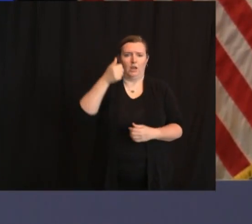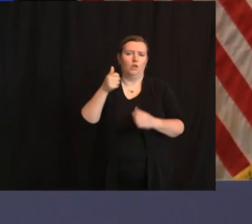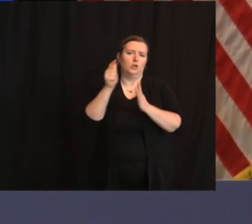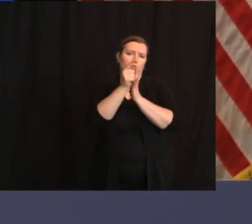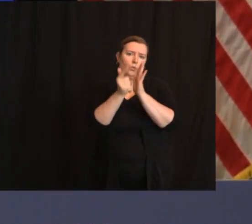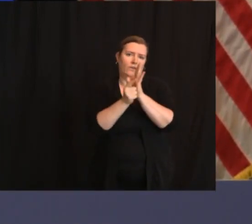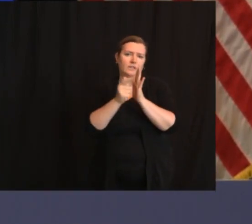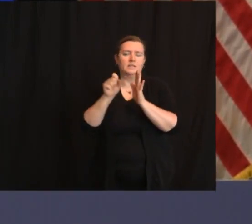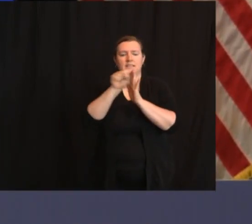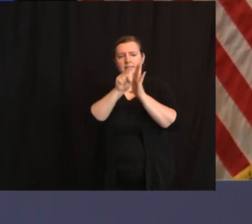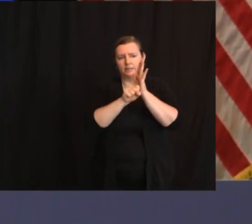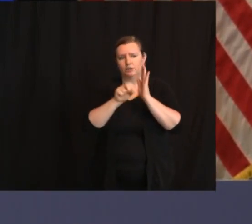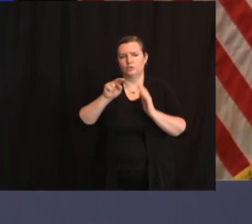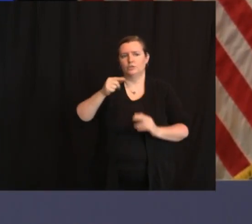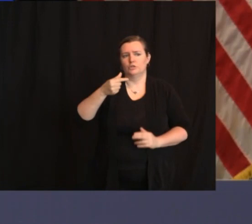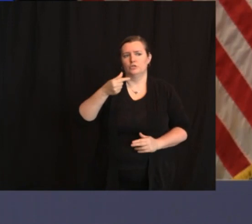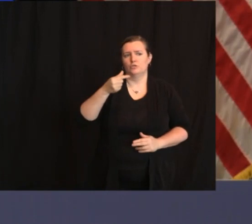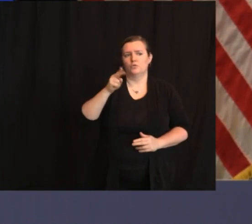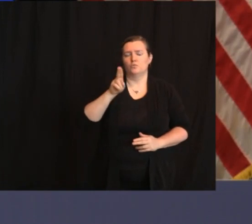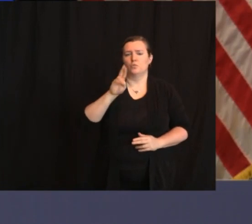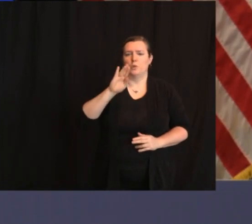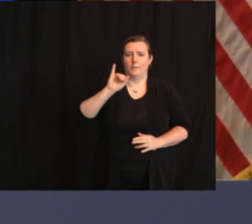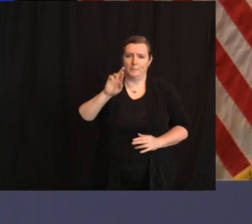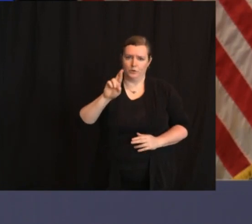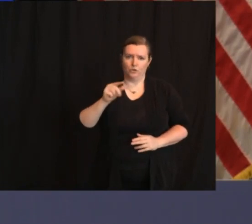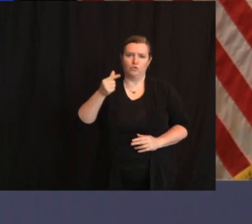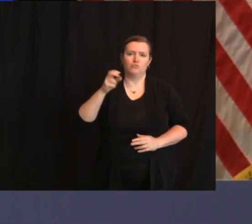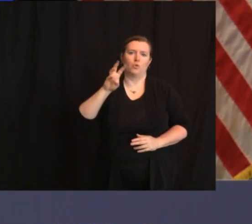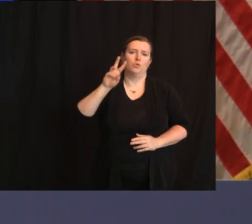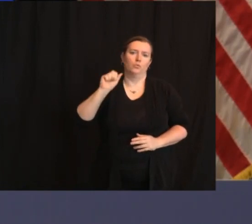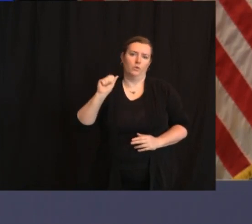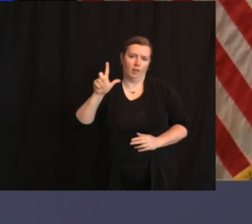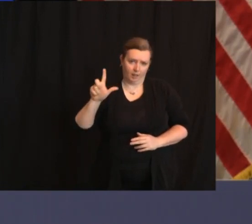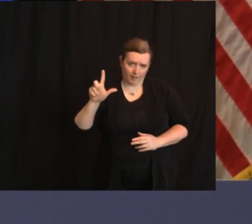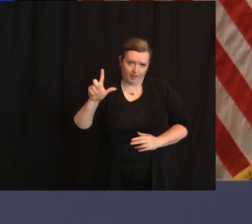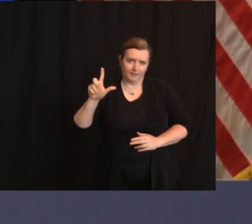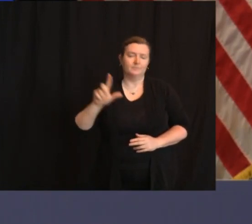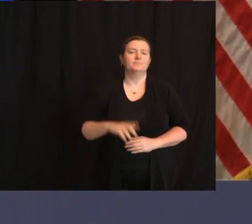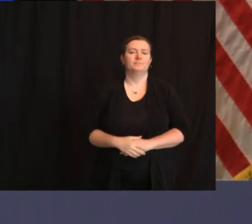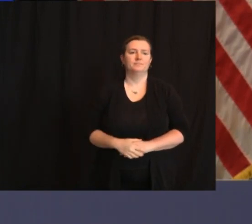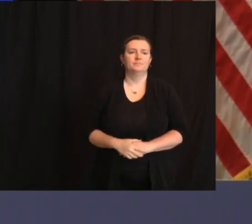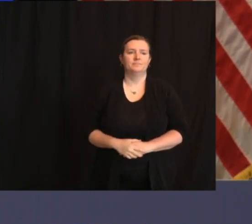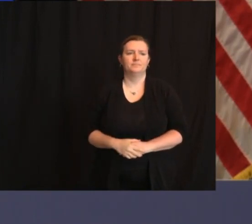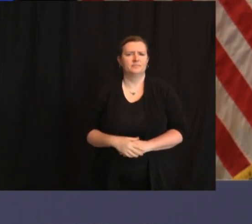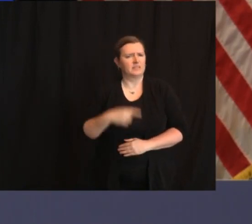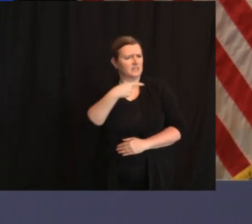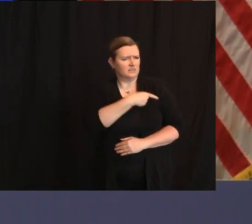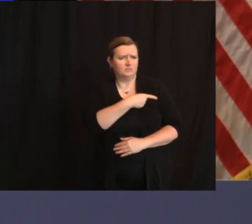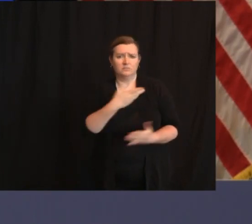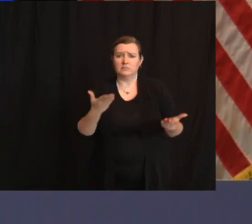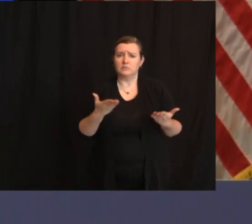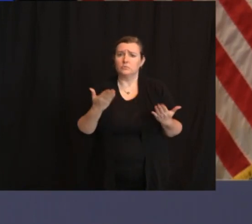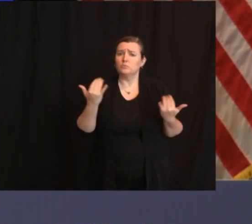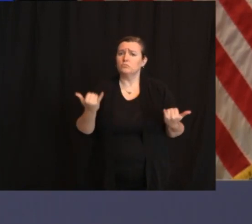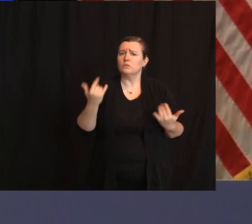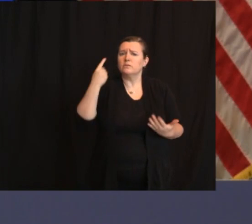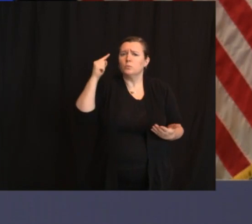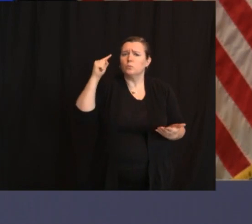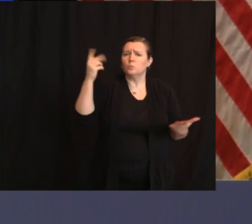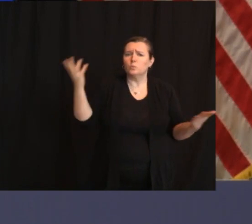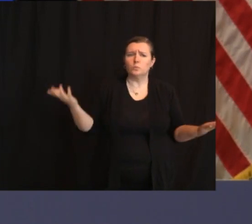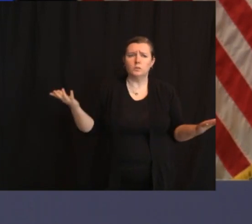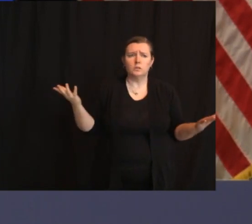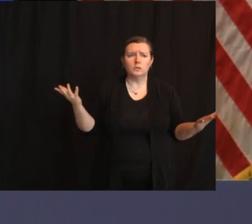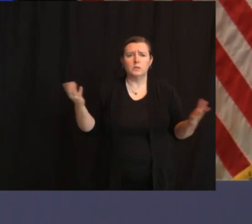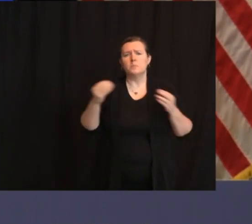Gurbir Grewal. The Attorney General is with us because we want to give you more depth to our efforts at our long-term care